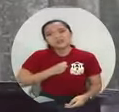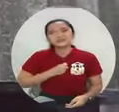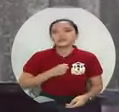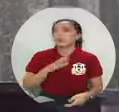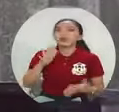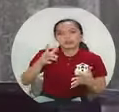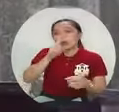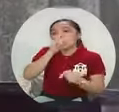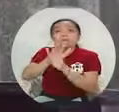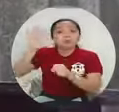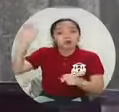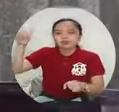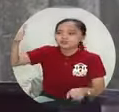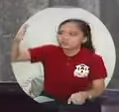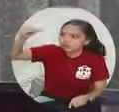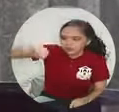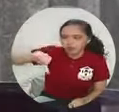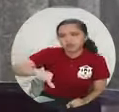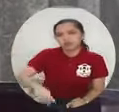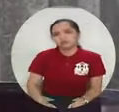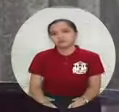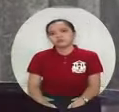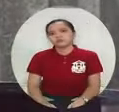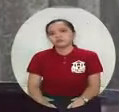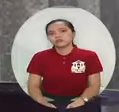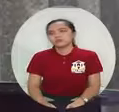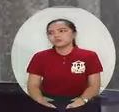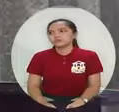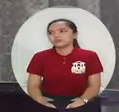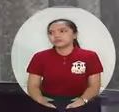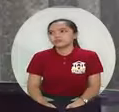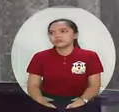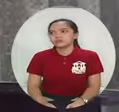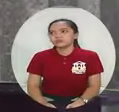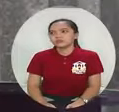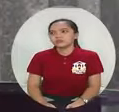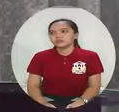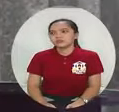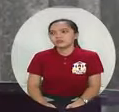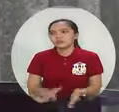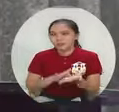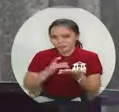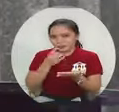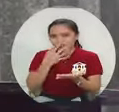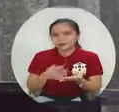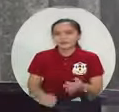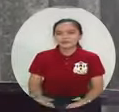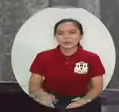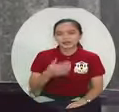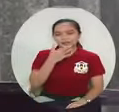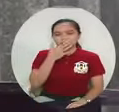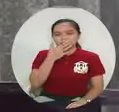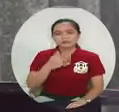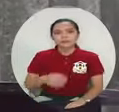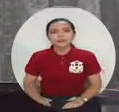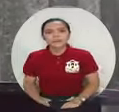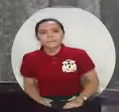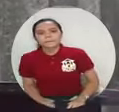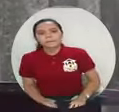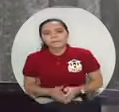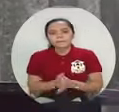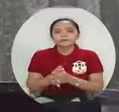someone. Another definition is commitment is the attitude of someone who